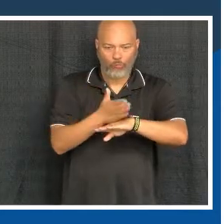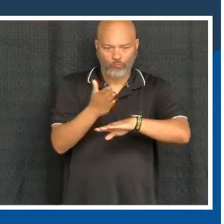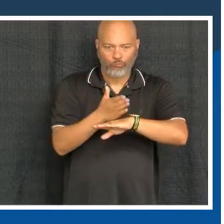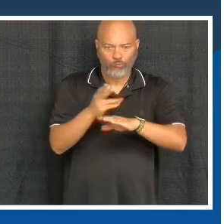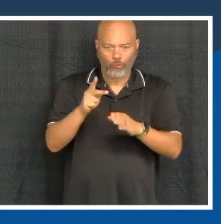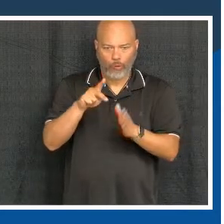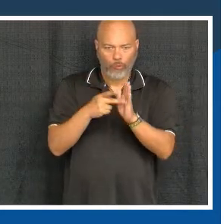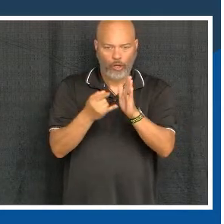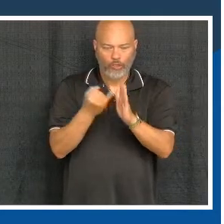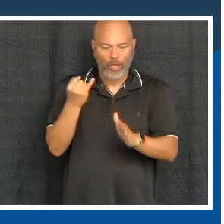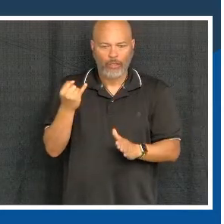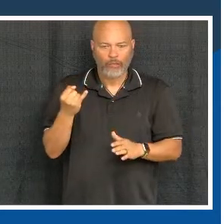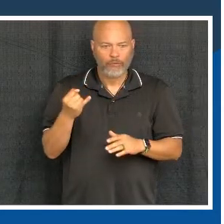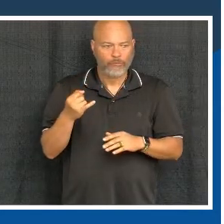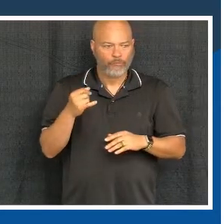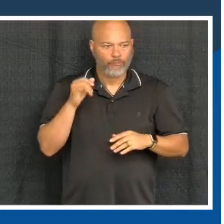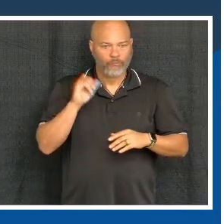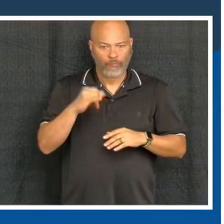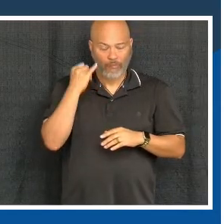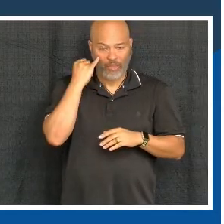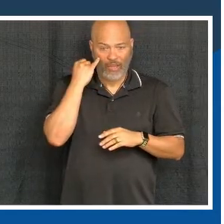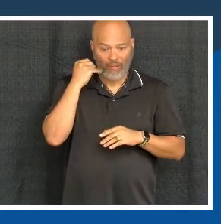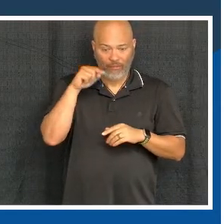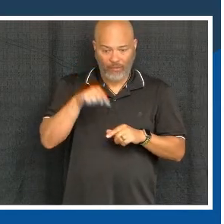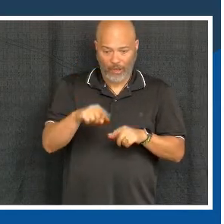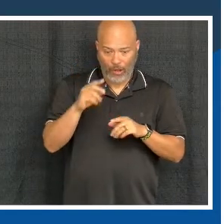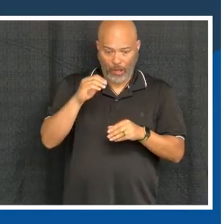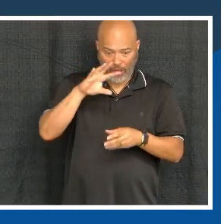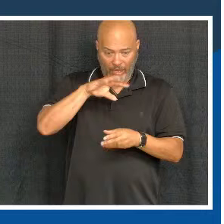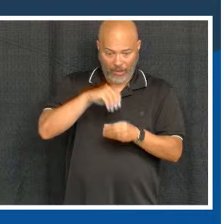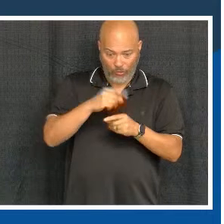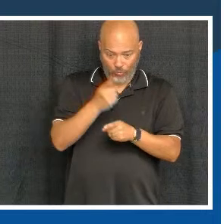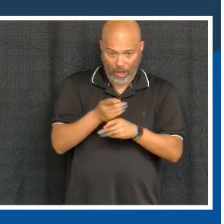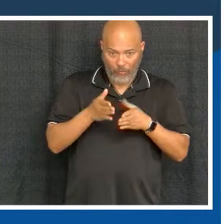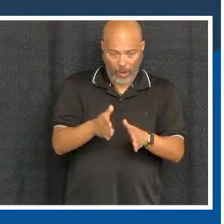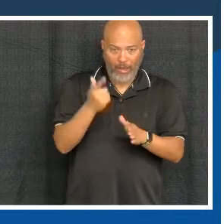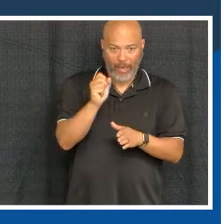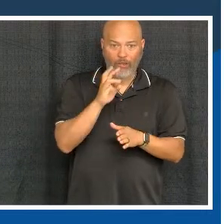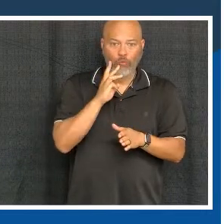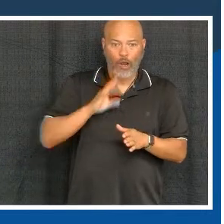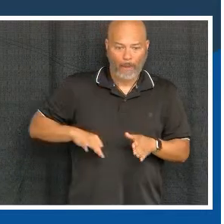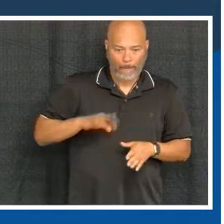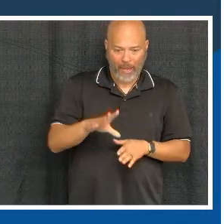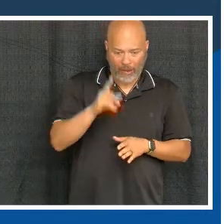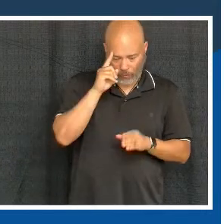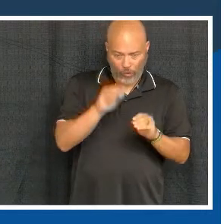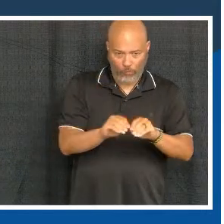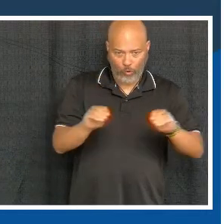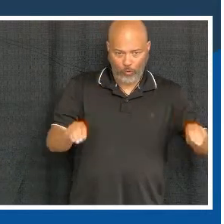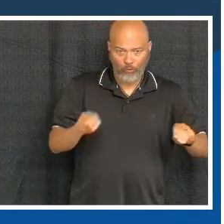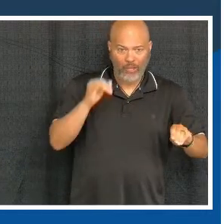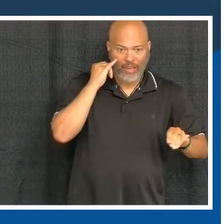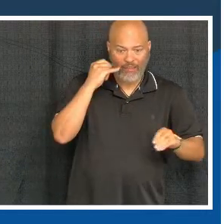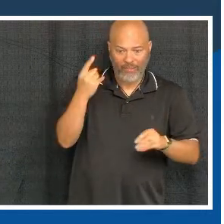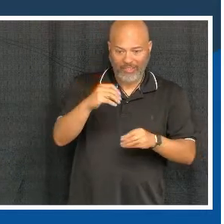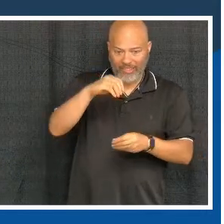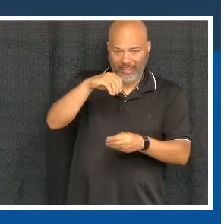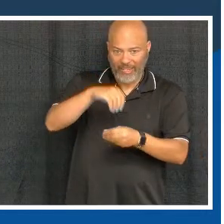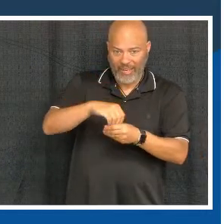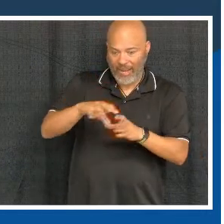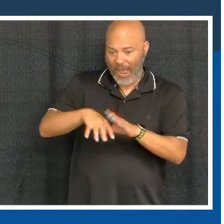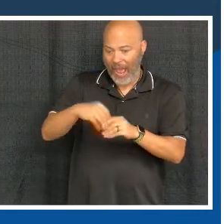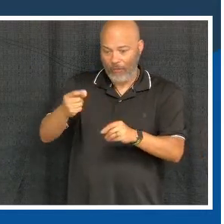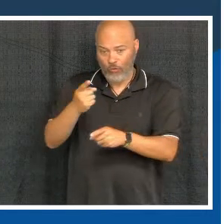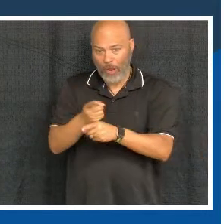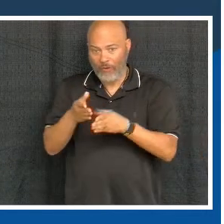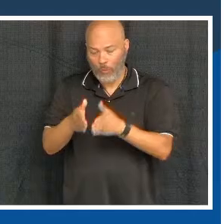rule of thumb to these agreements is that if the utilities are located within the right-of-way, Gas and Water pays for the relocation. If the utilities are located outside